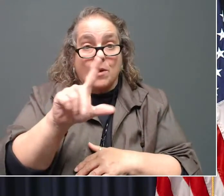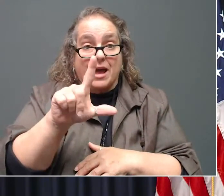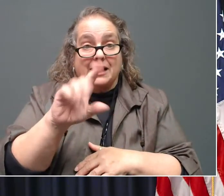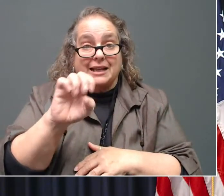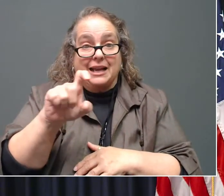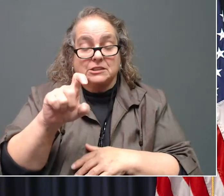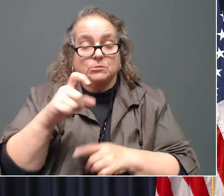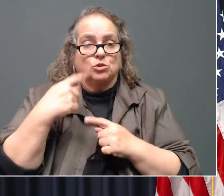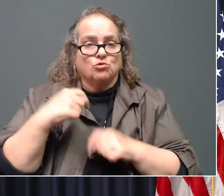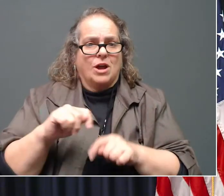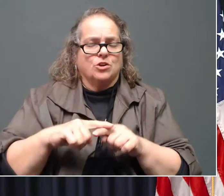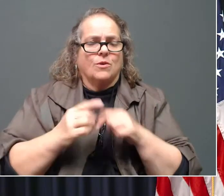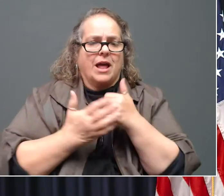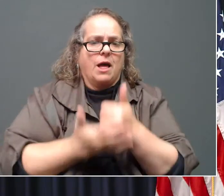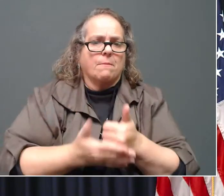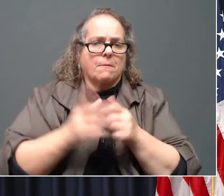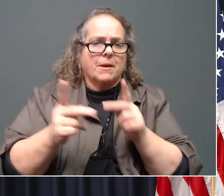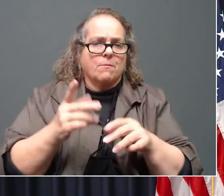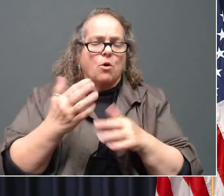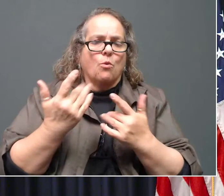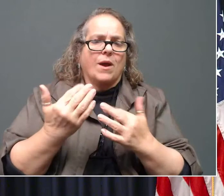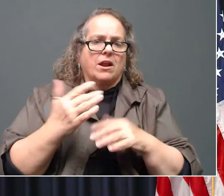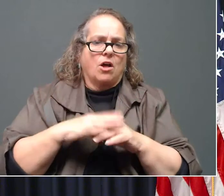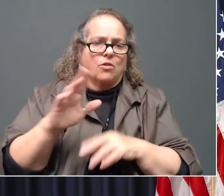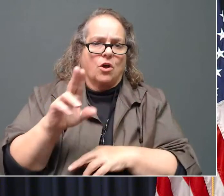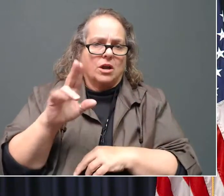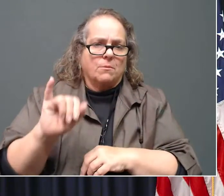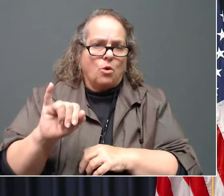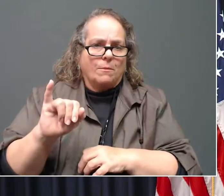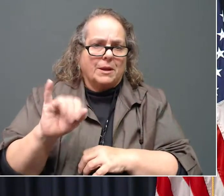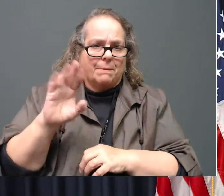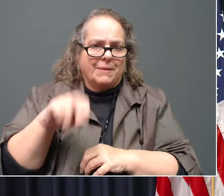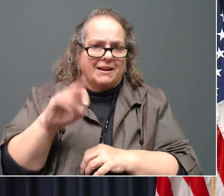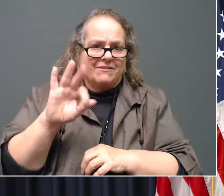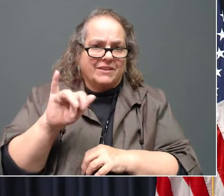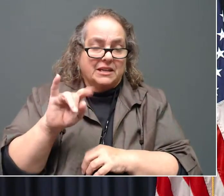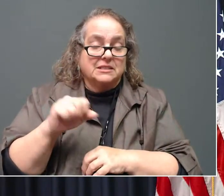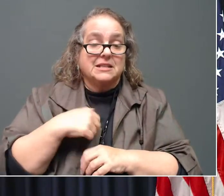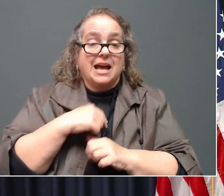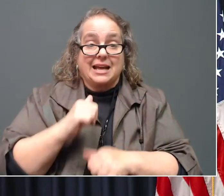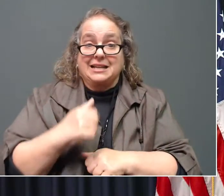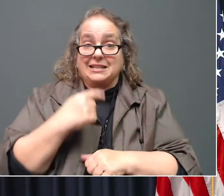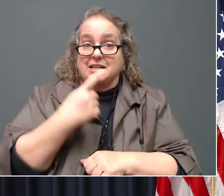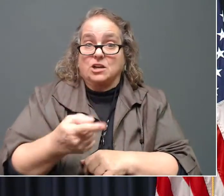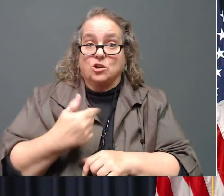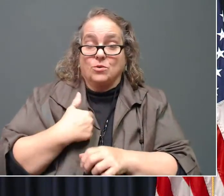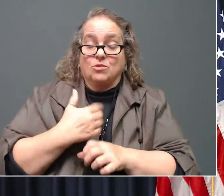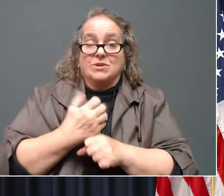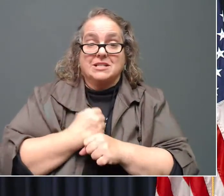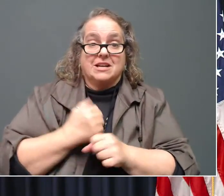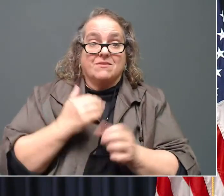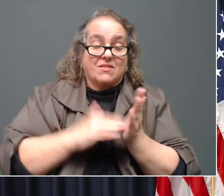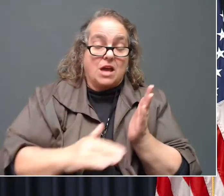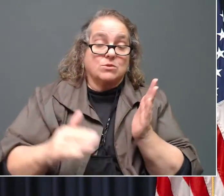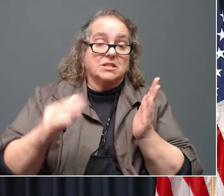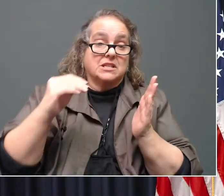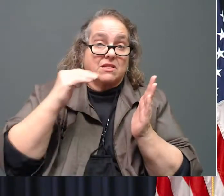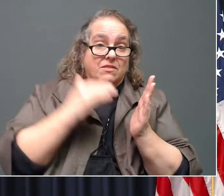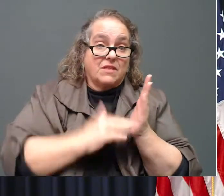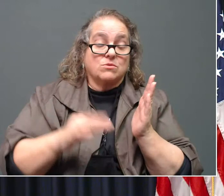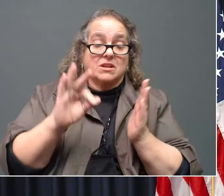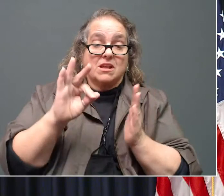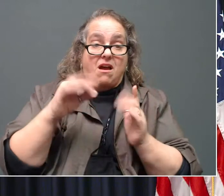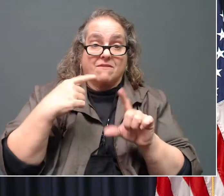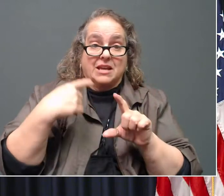help people waiting on their unemployment benefits. I can tell you that we have received thousands and thousands of emails, and